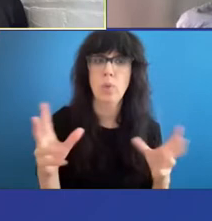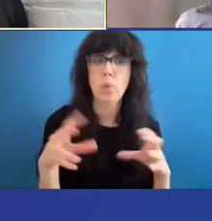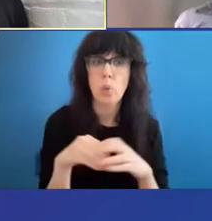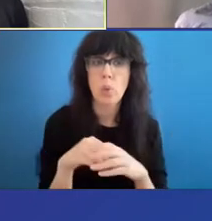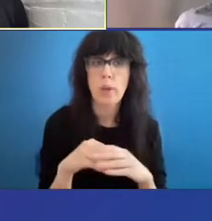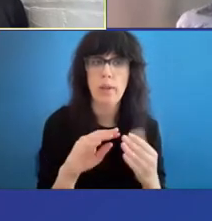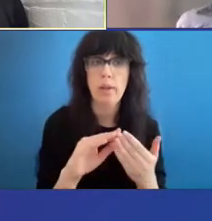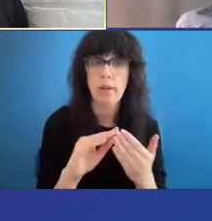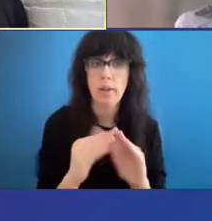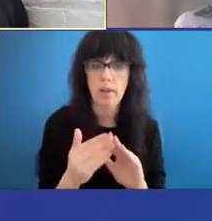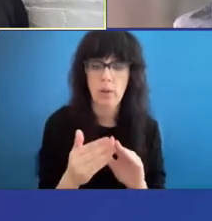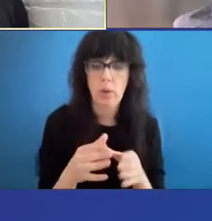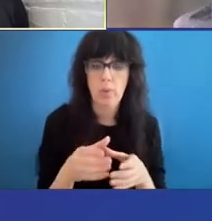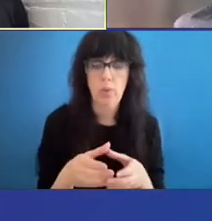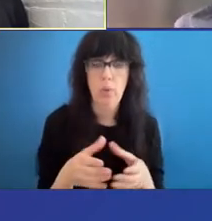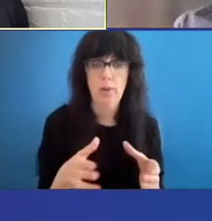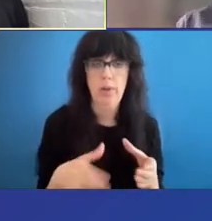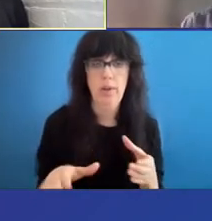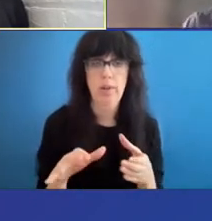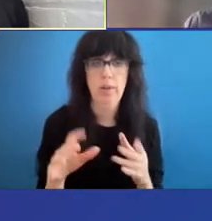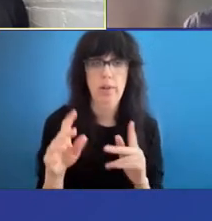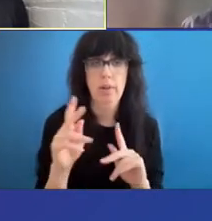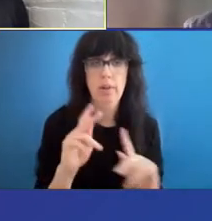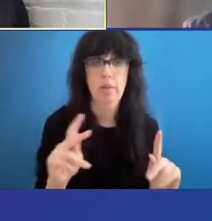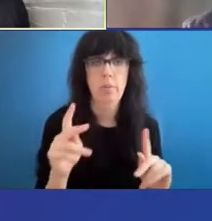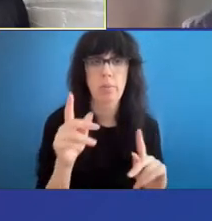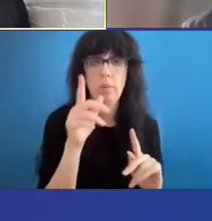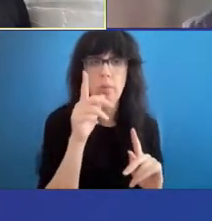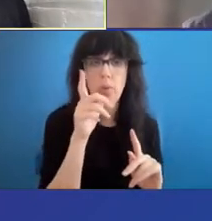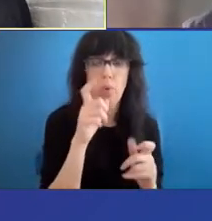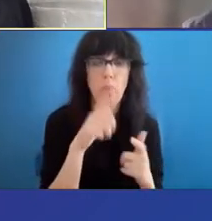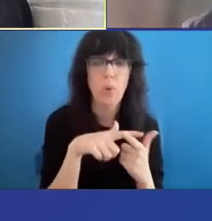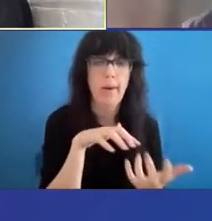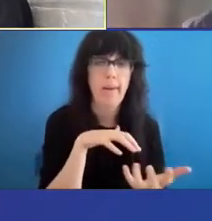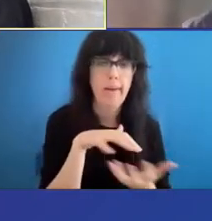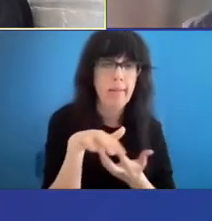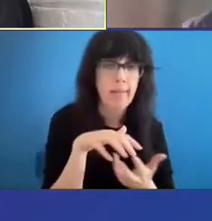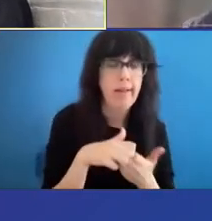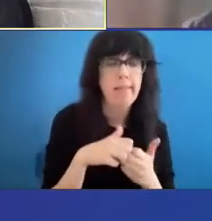there are folks I have loved and lived with,